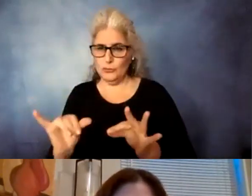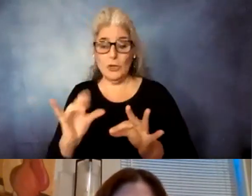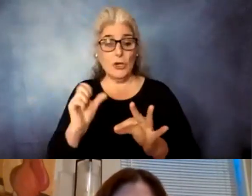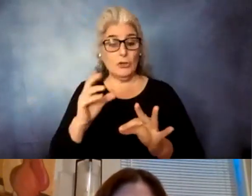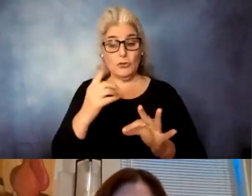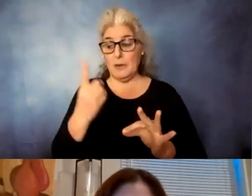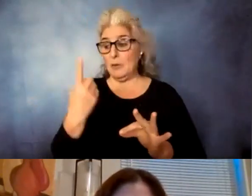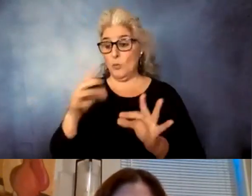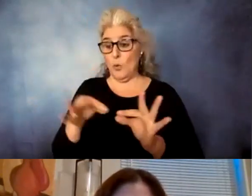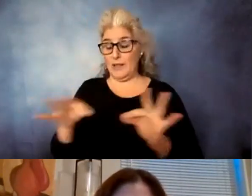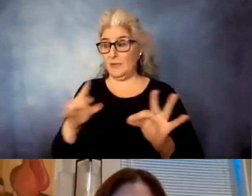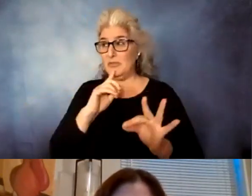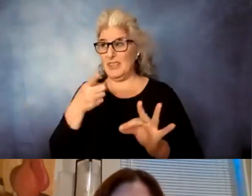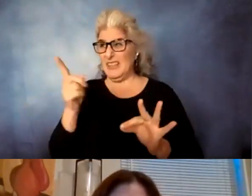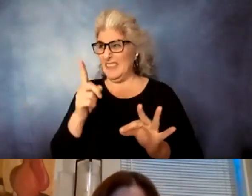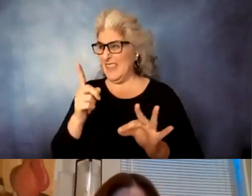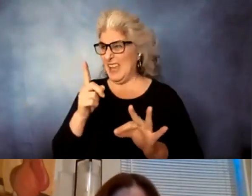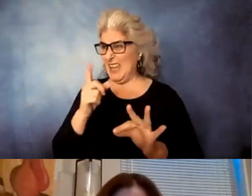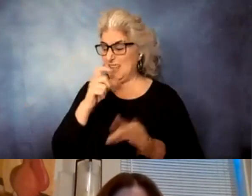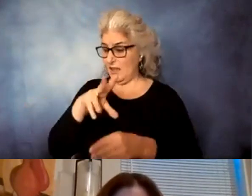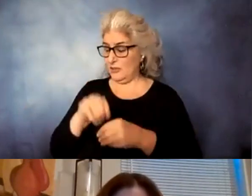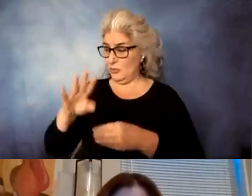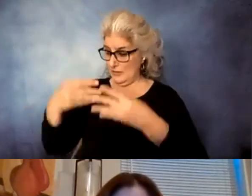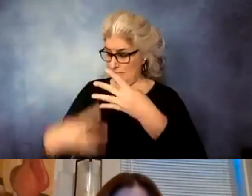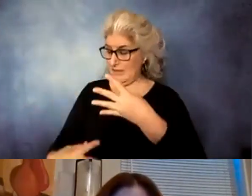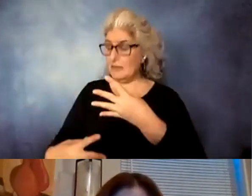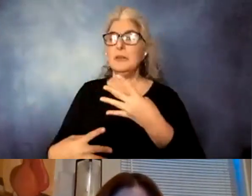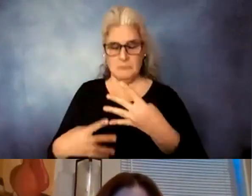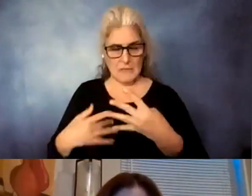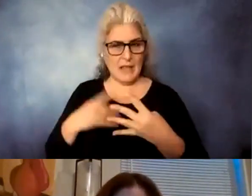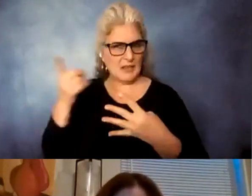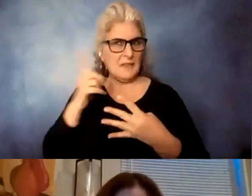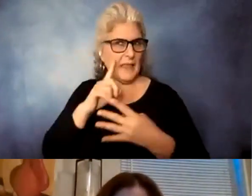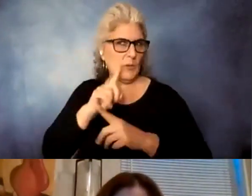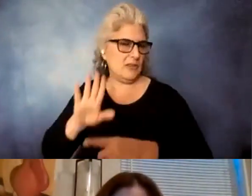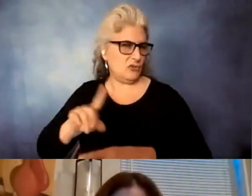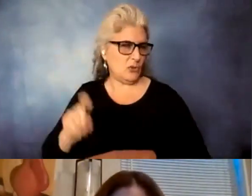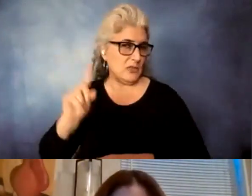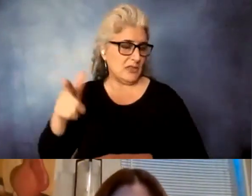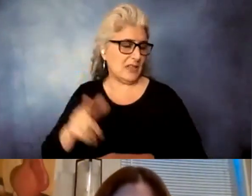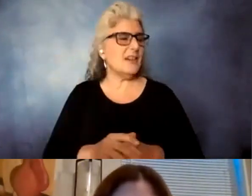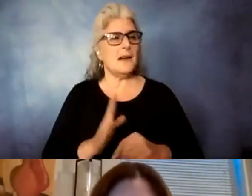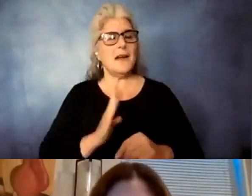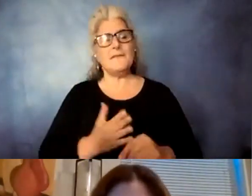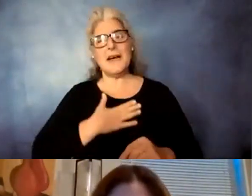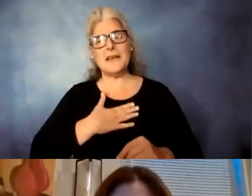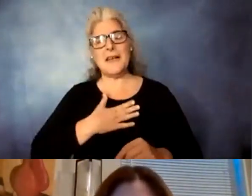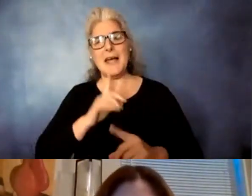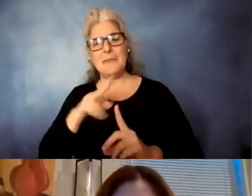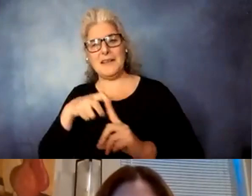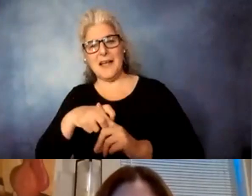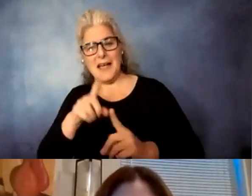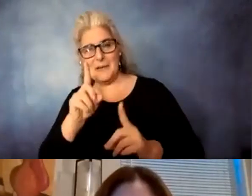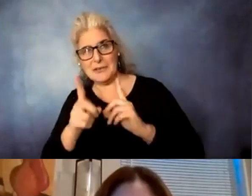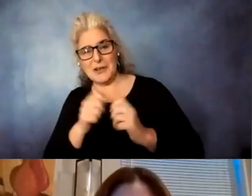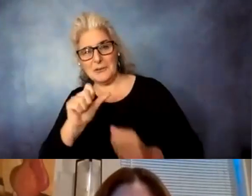language that not even they support, I think that that's a question for them to. Okay, so I'll run that by Ali. When you have time, can you give me